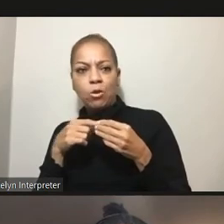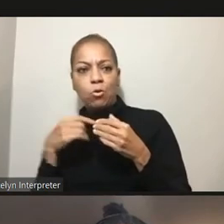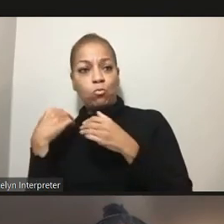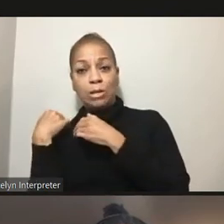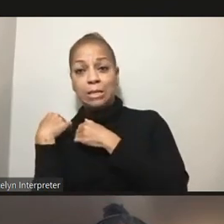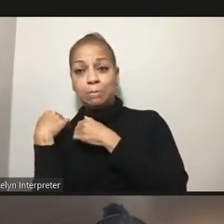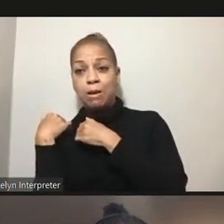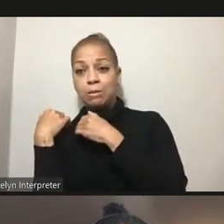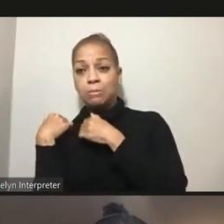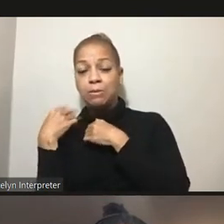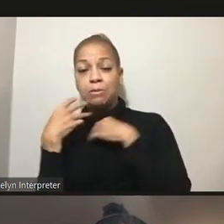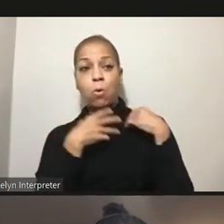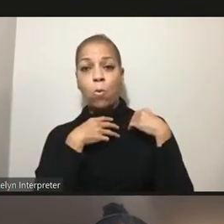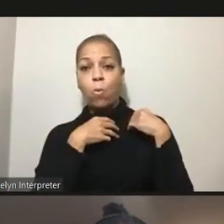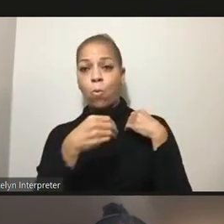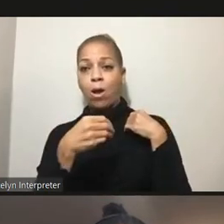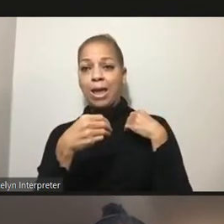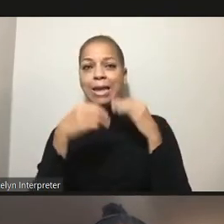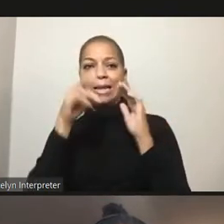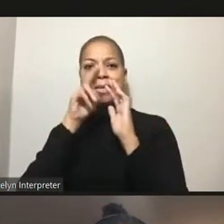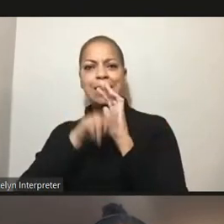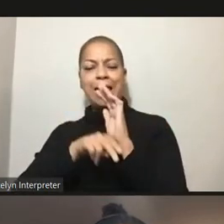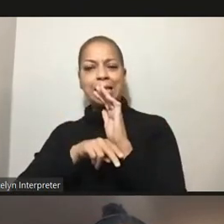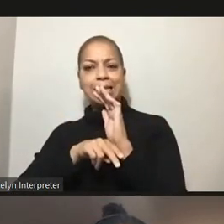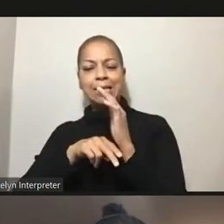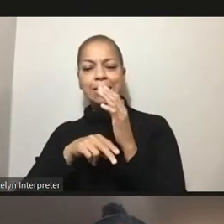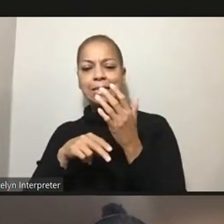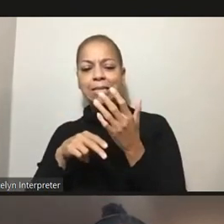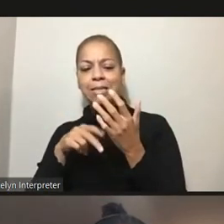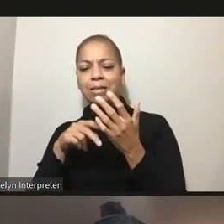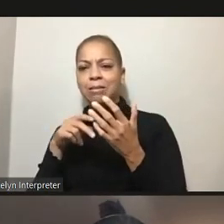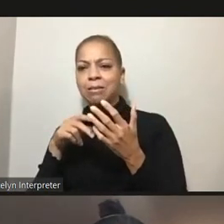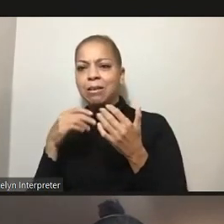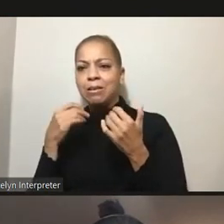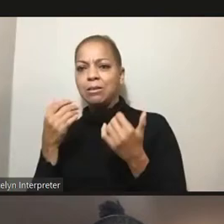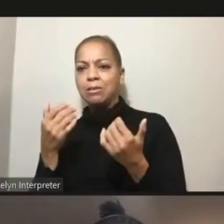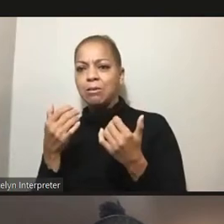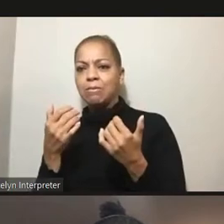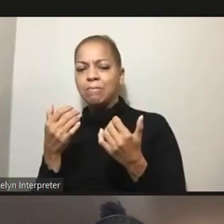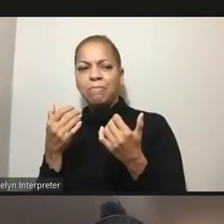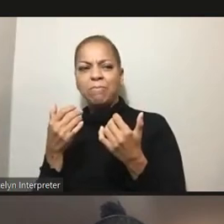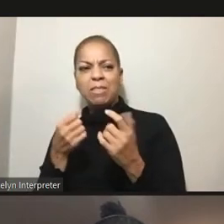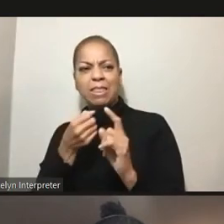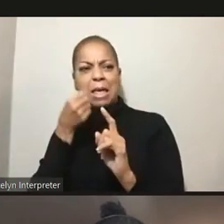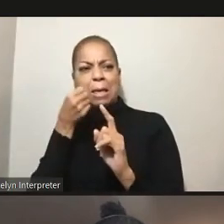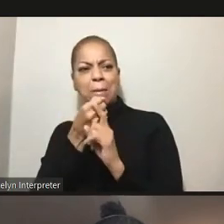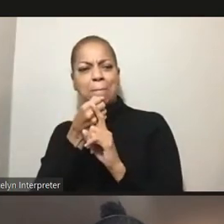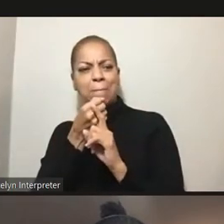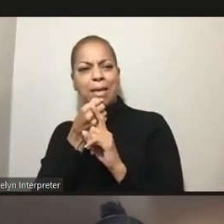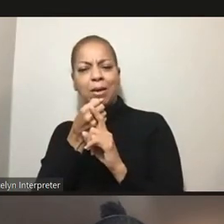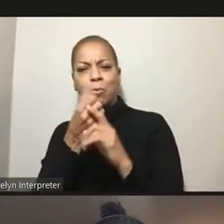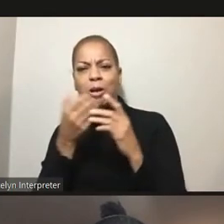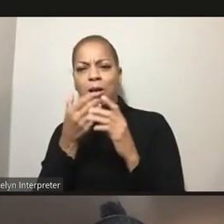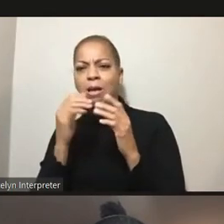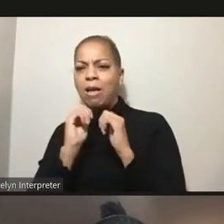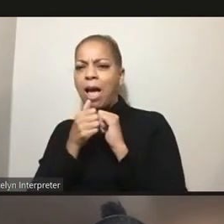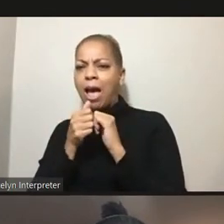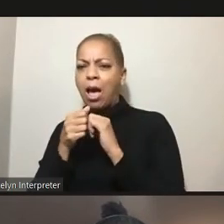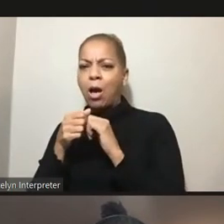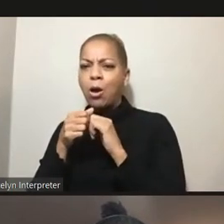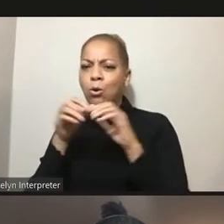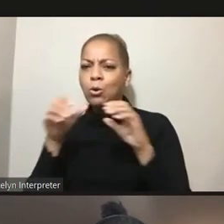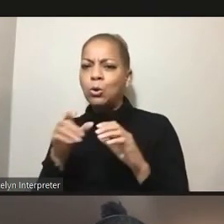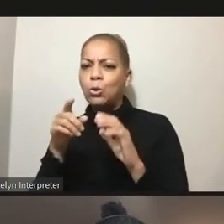responsibilities of whiteness. And so the impact on me is, how do you demonstrate in